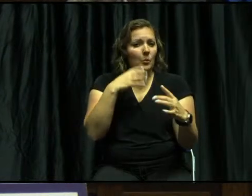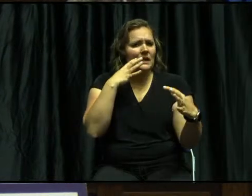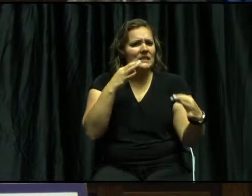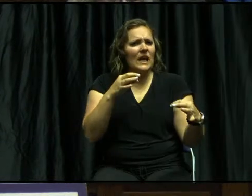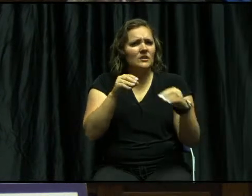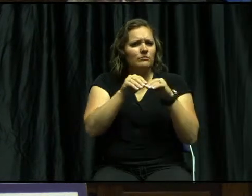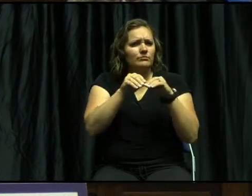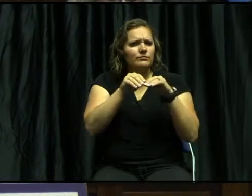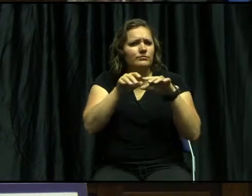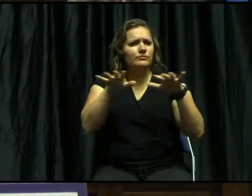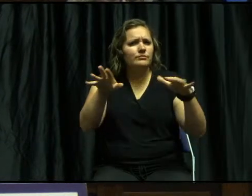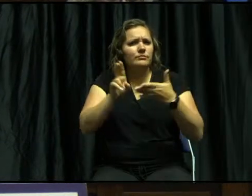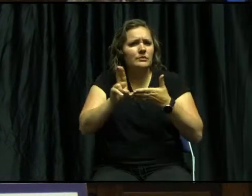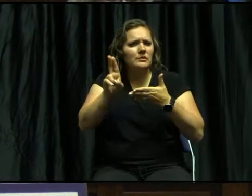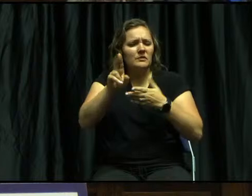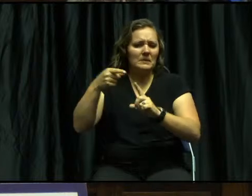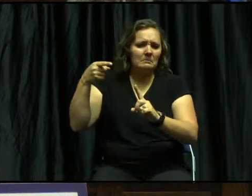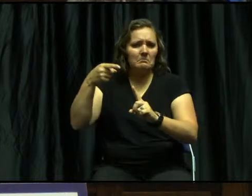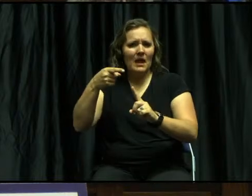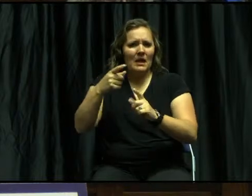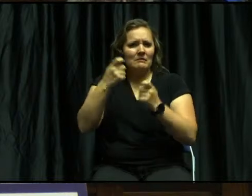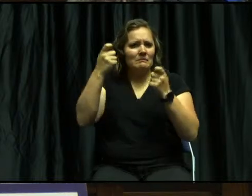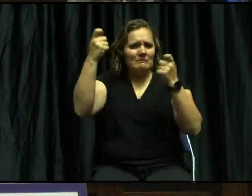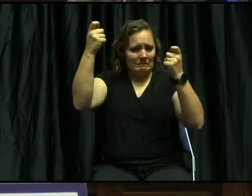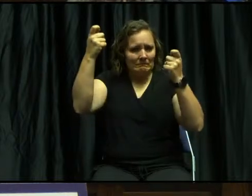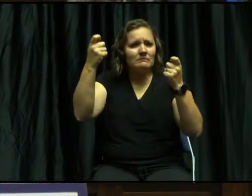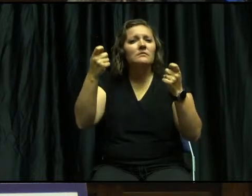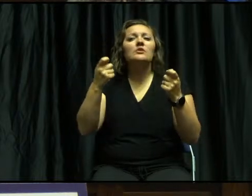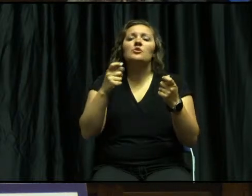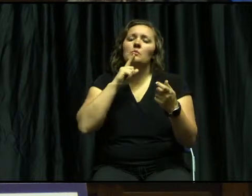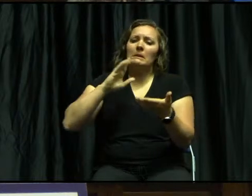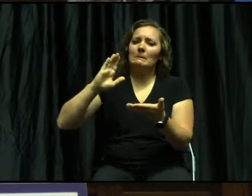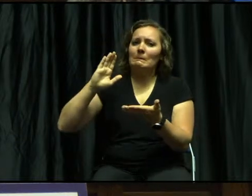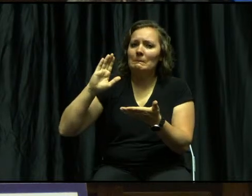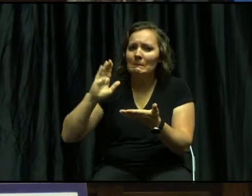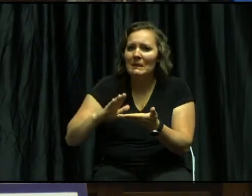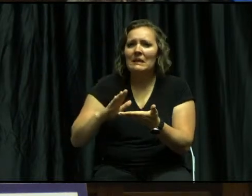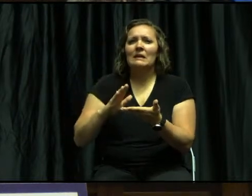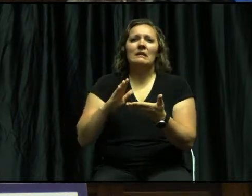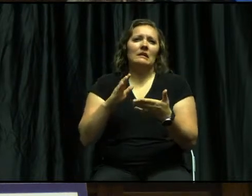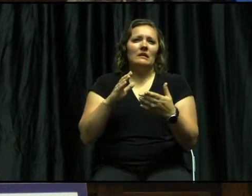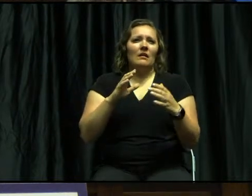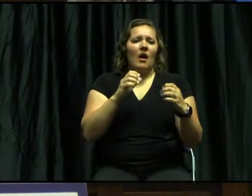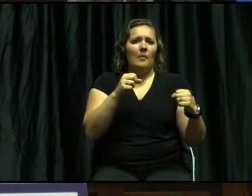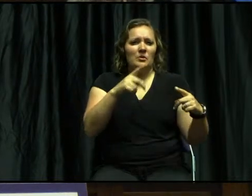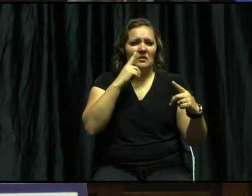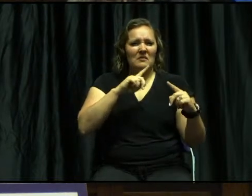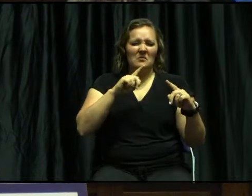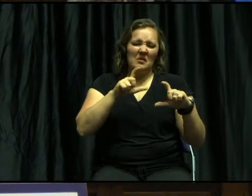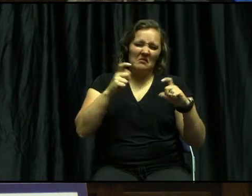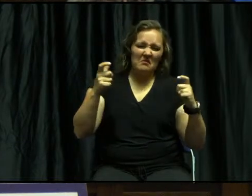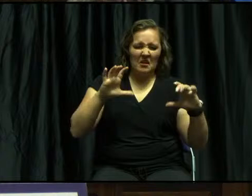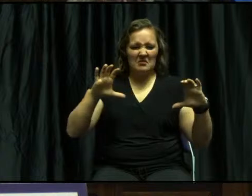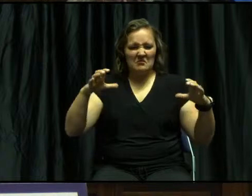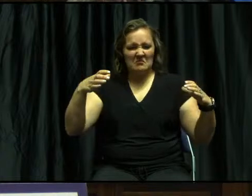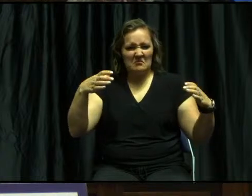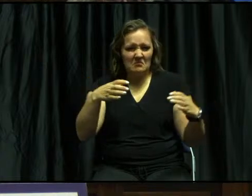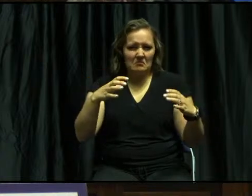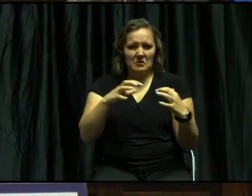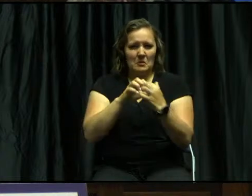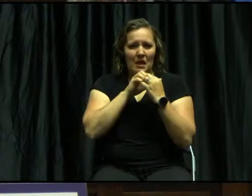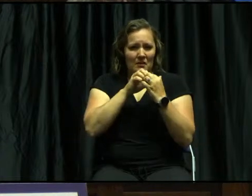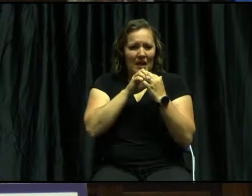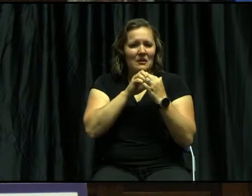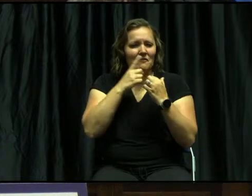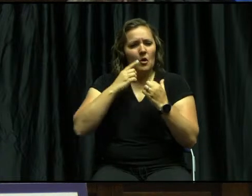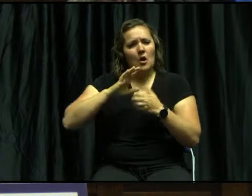the university's main commencement ceremony to minimize the occasions for large crowds to gather as part of our COVID-19 mitigation